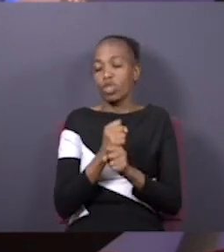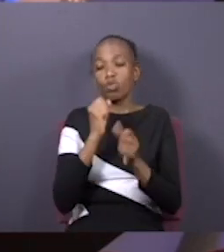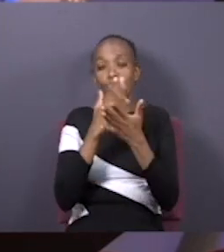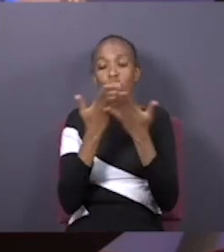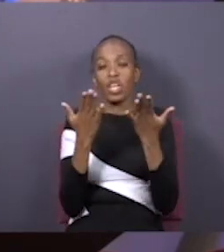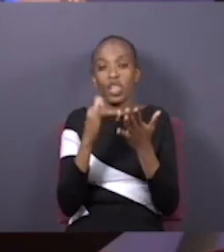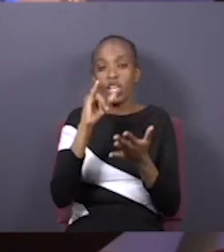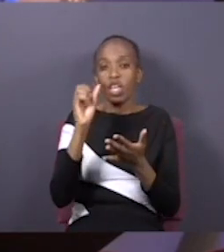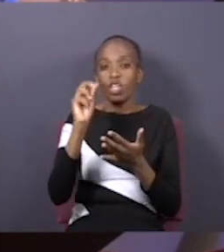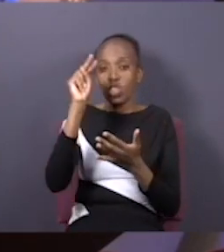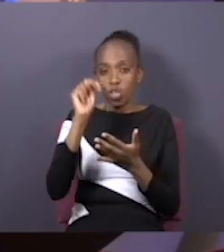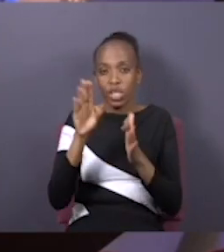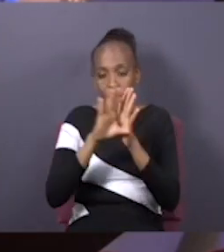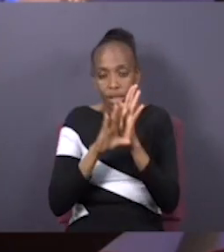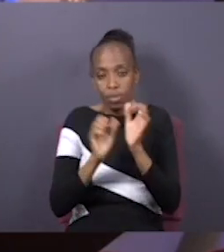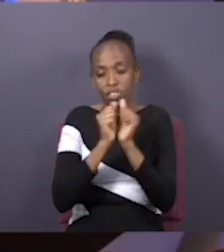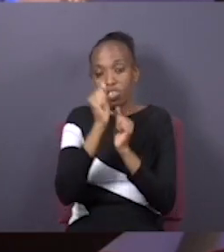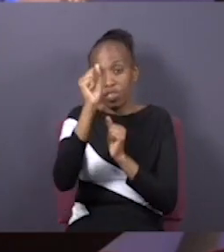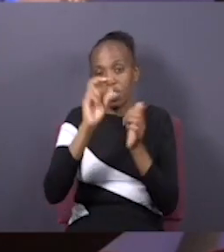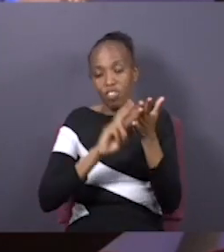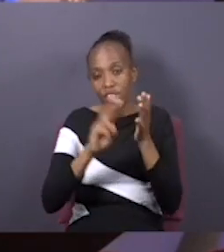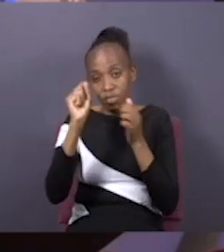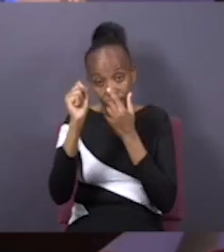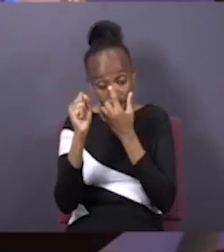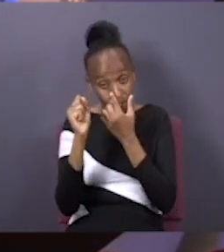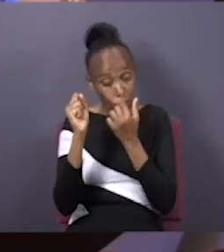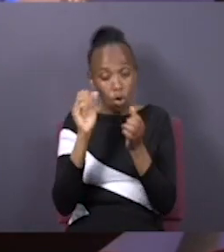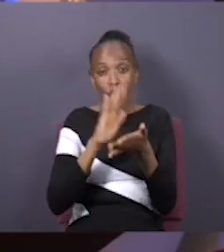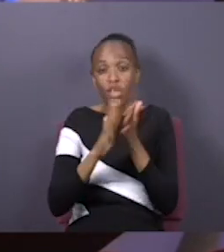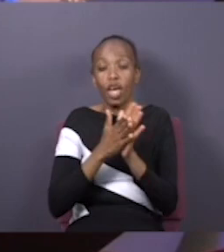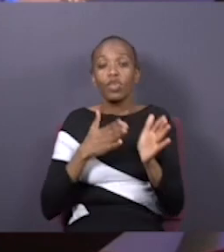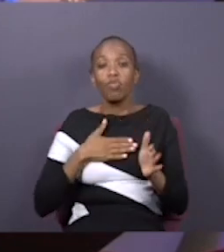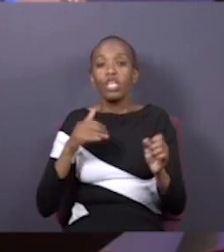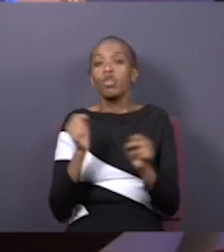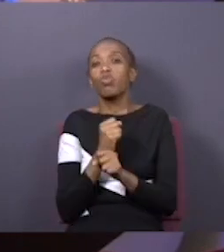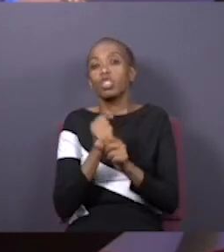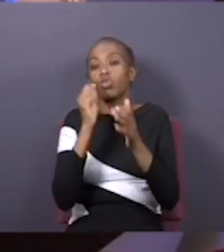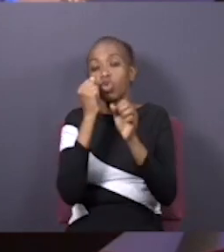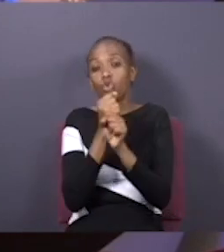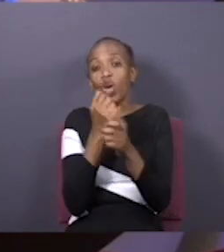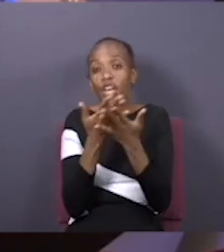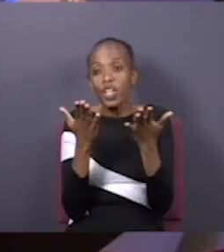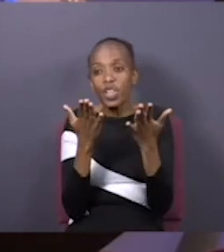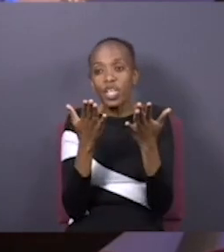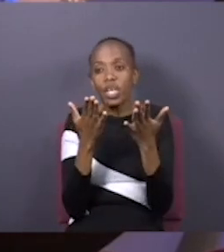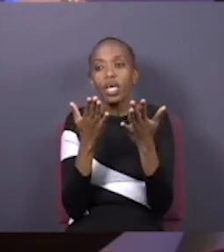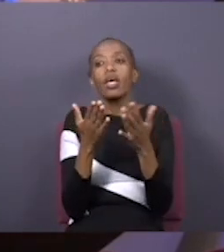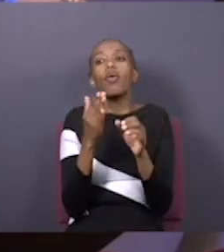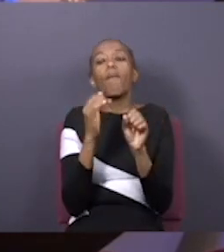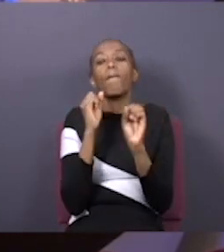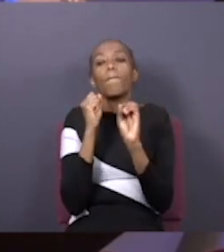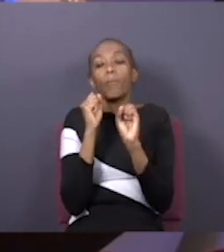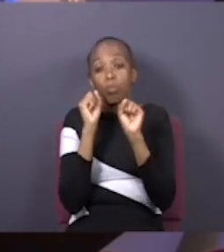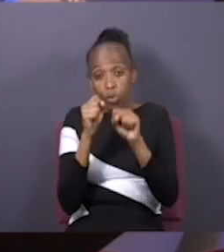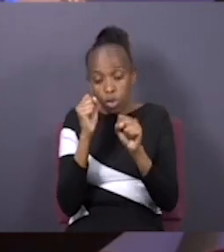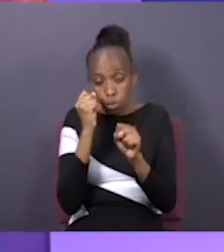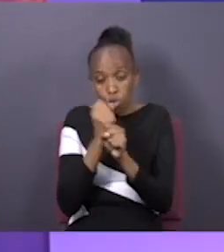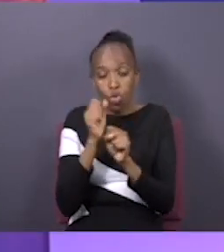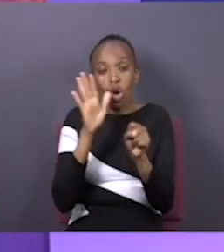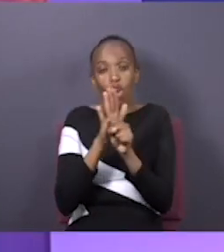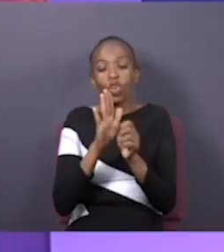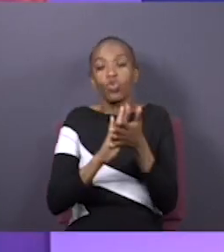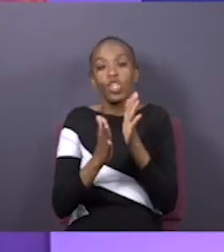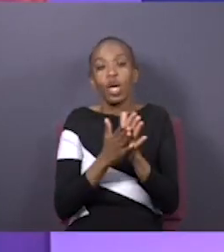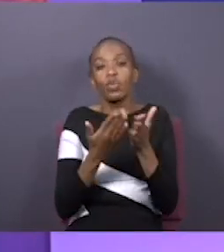nothing. John chapter 15, verse 5. Without me, you can't do anything. Not that you can't do anything. Actually, you can do a lot without